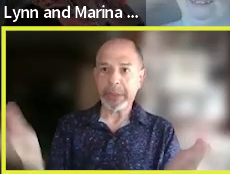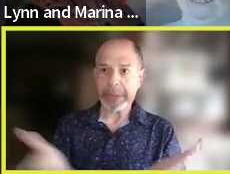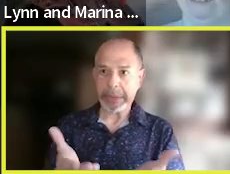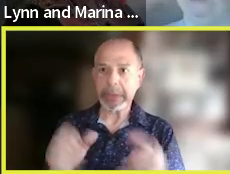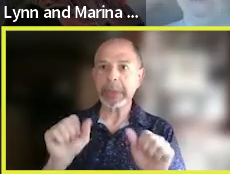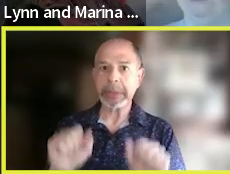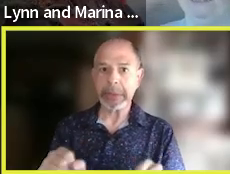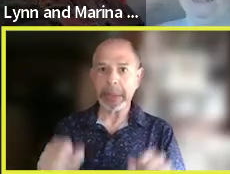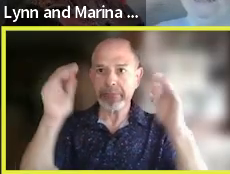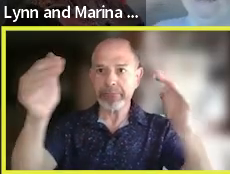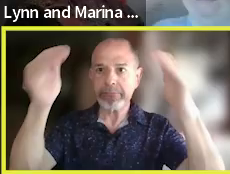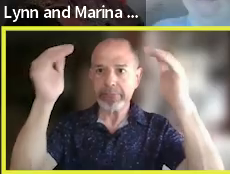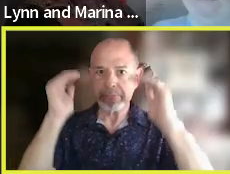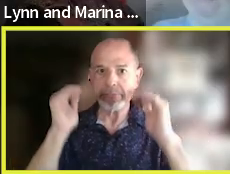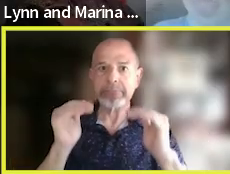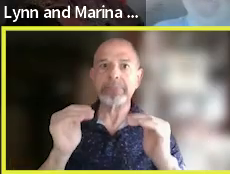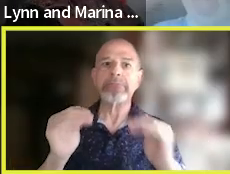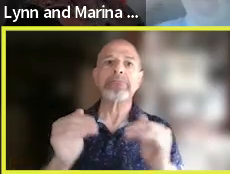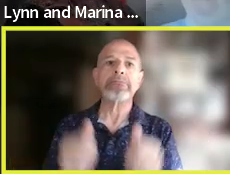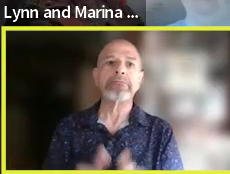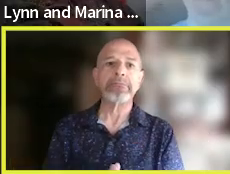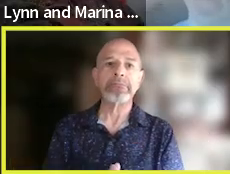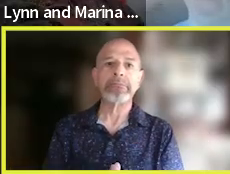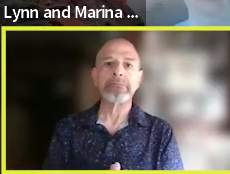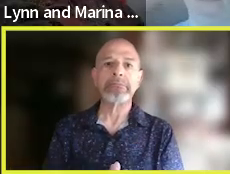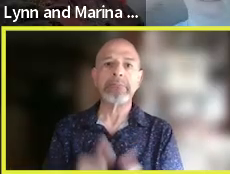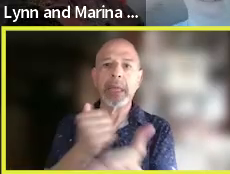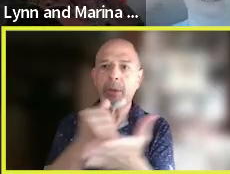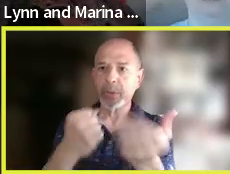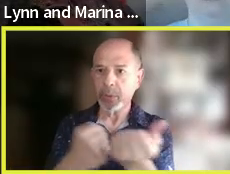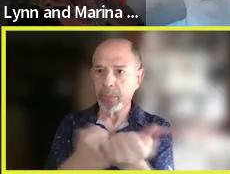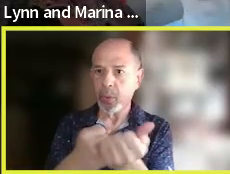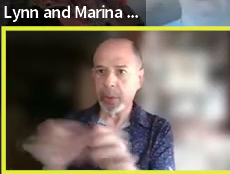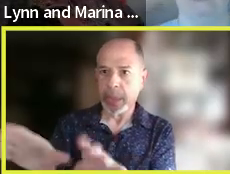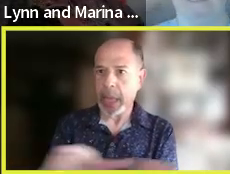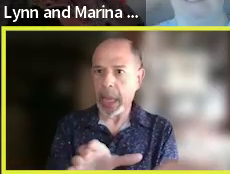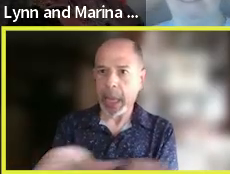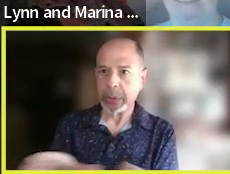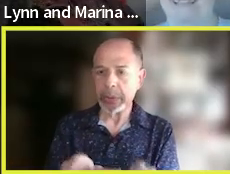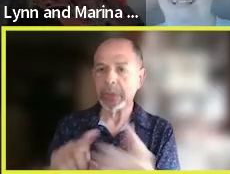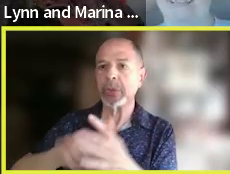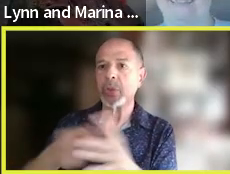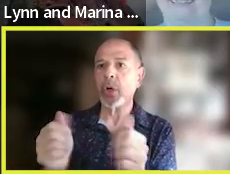to the Advocates in Action section. We're going to start with Kelly.